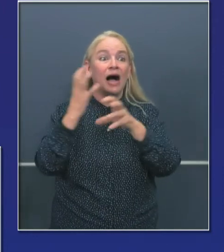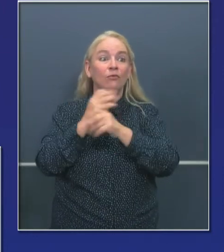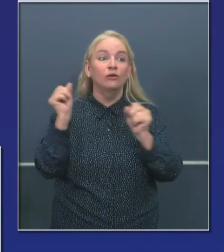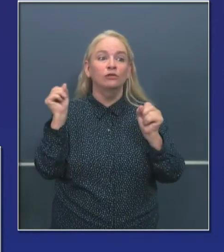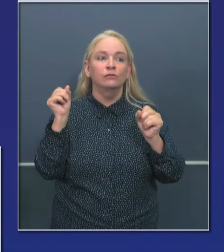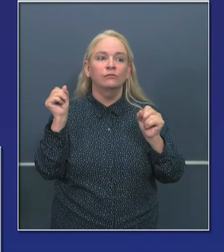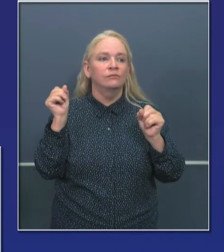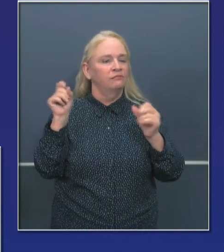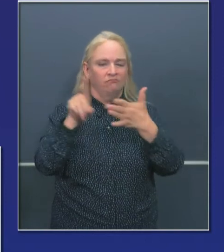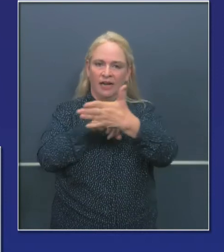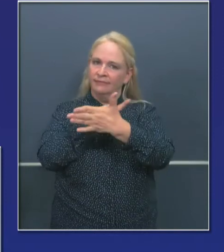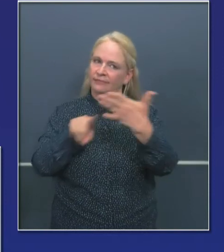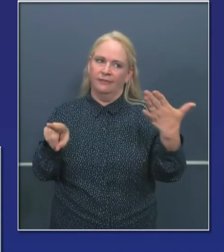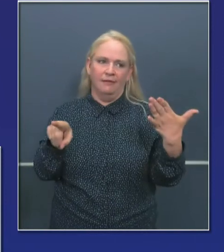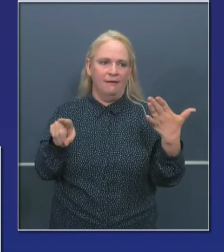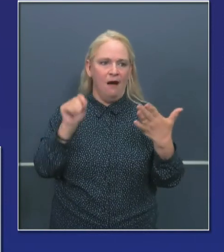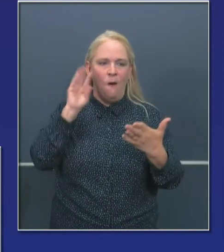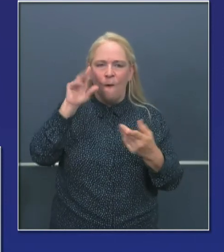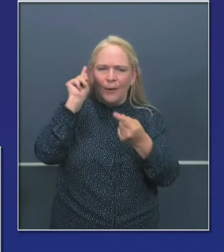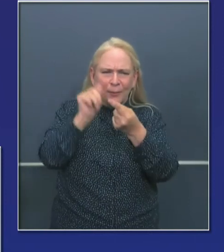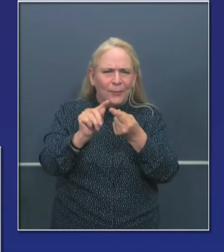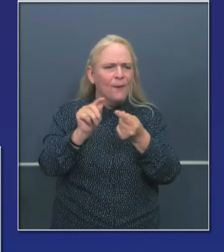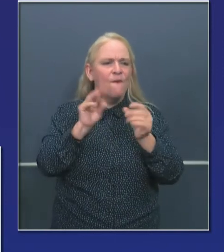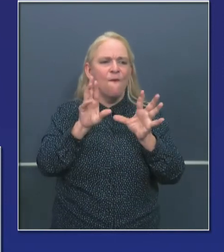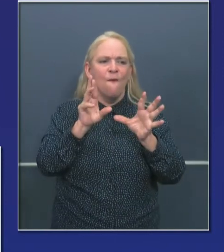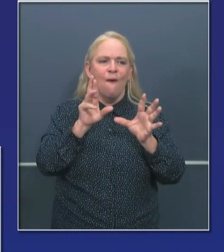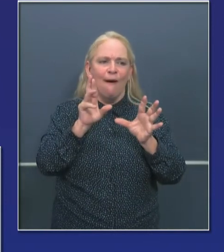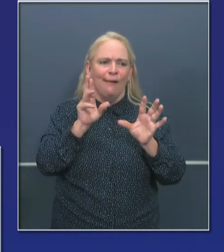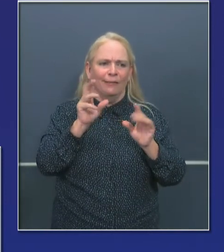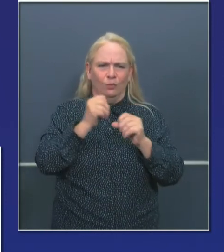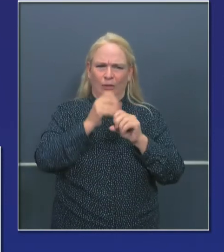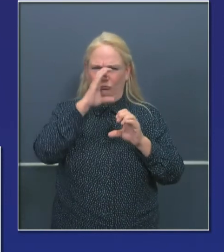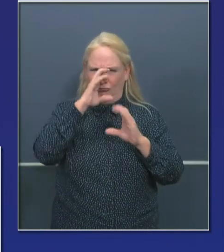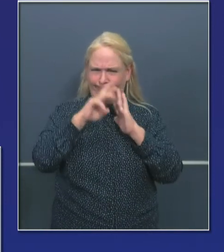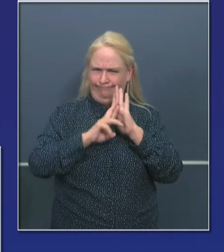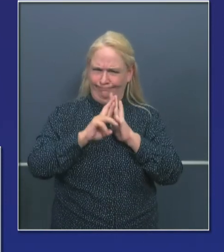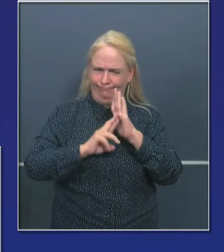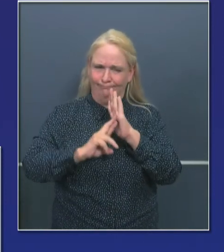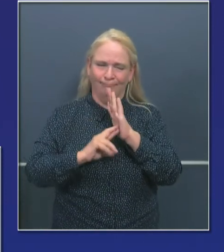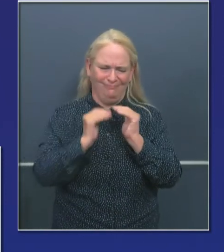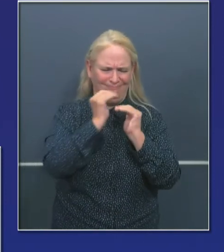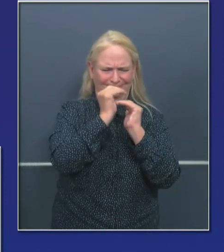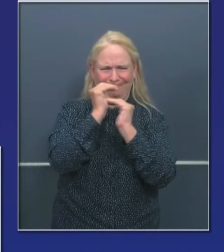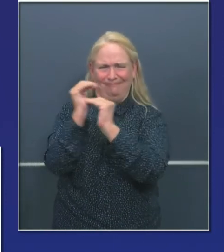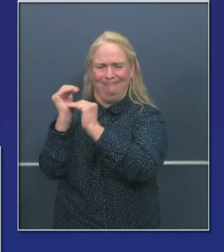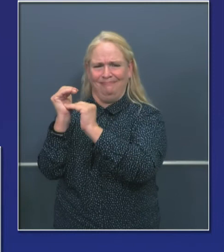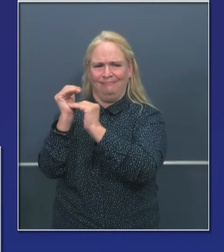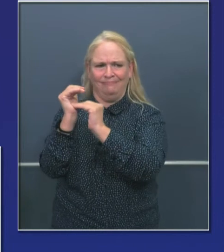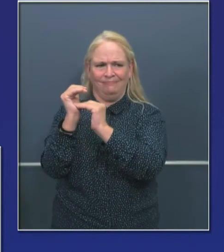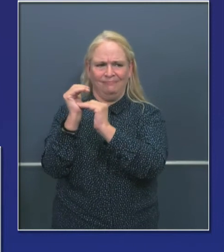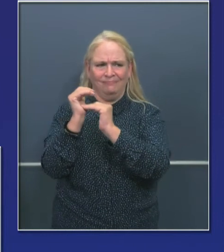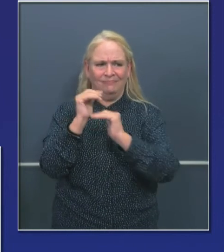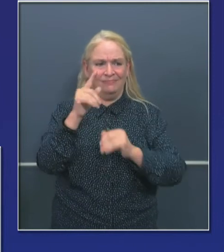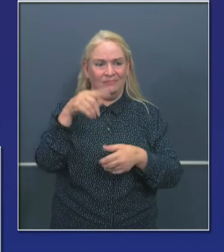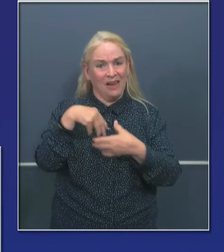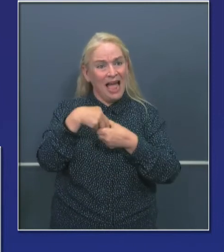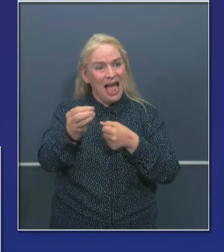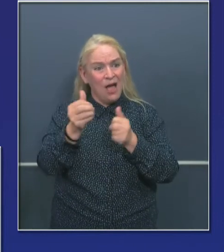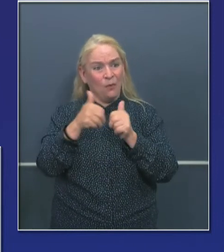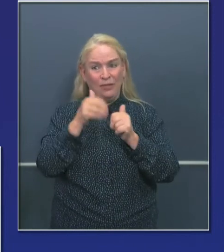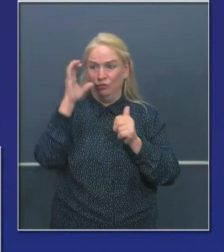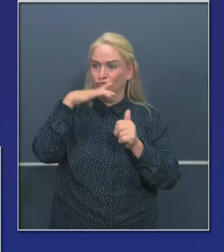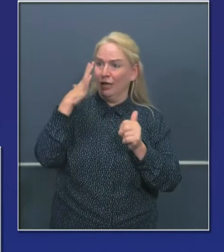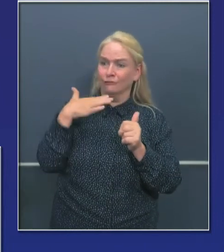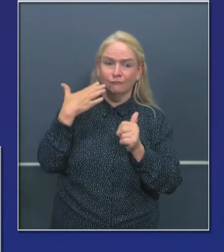diminished or eliminated. Accordingly, we want to remind you that we don't want to see you, a bunch of strangers, without being physically distanced